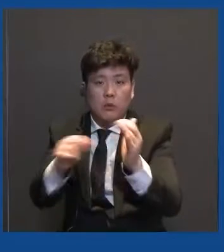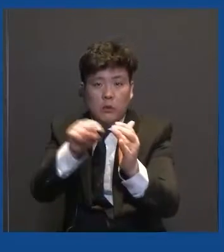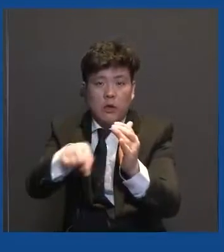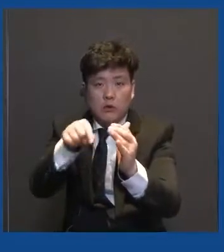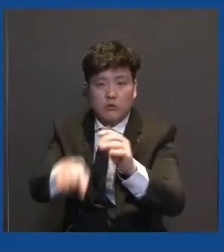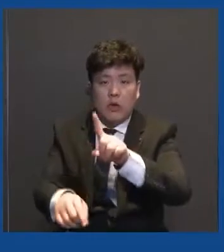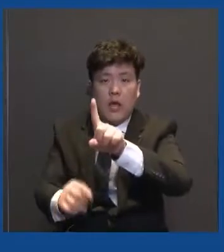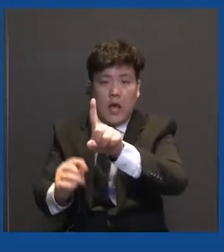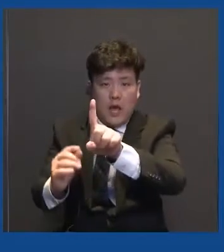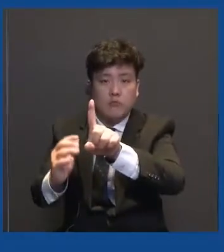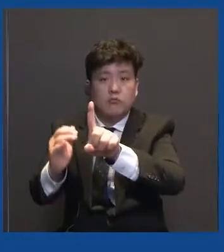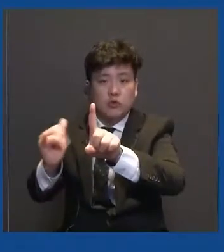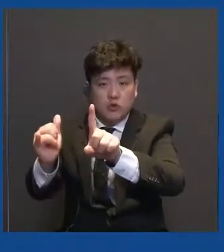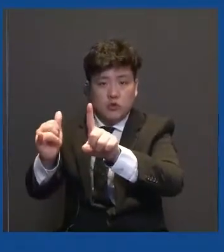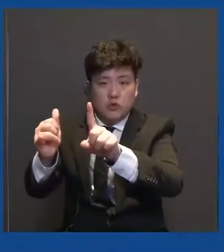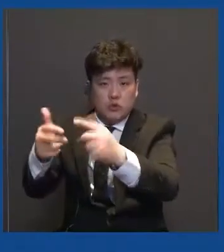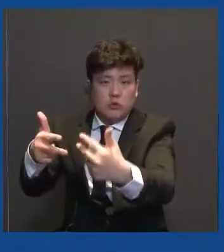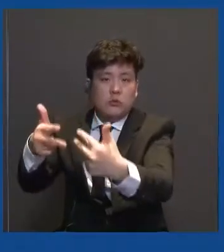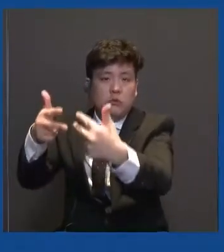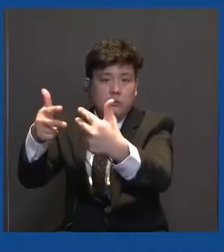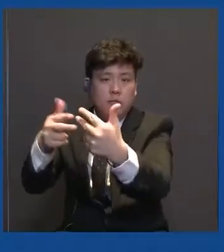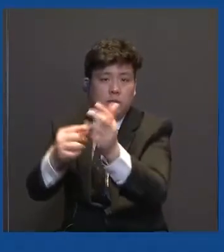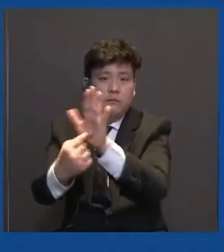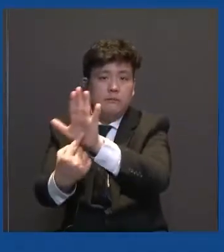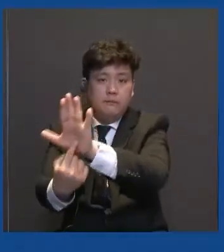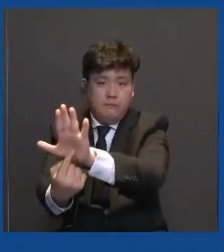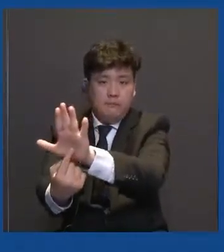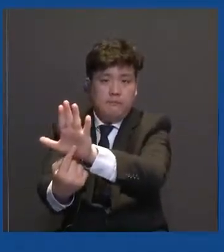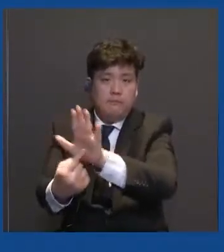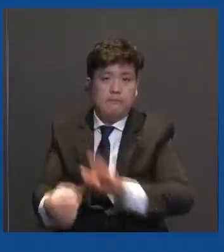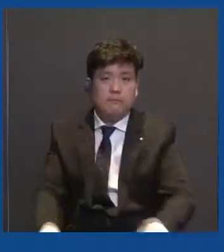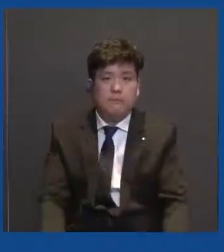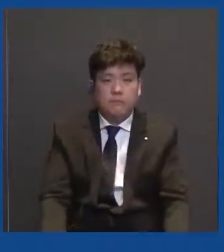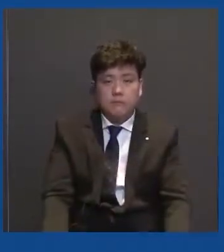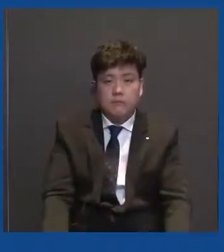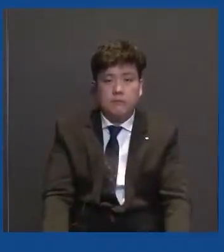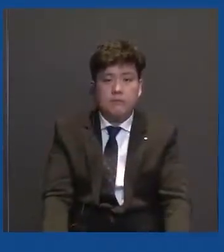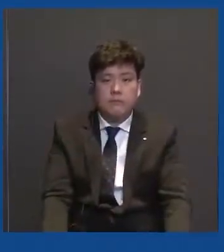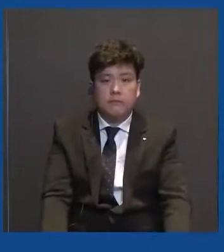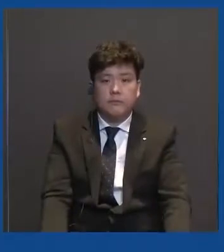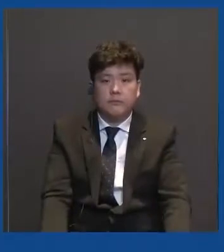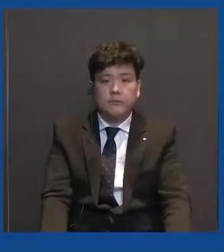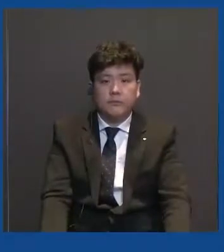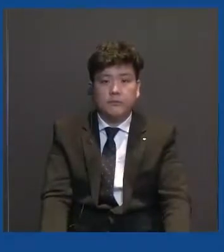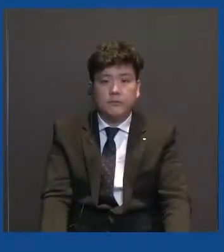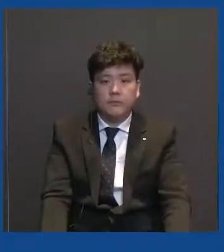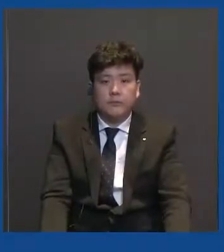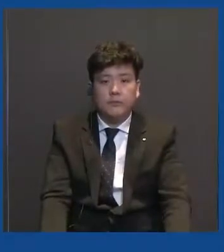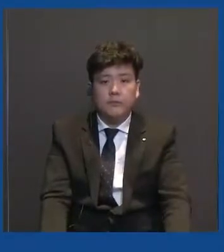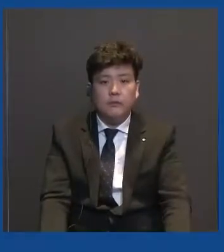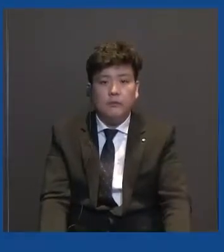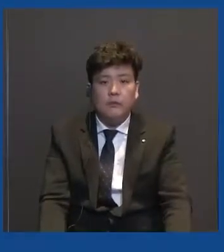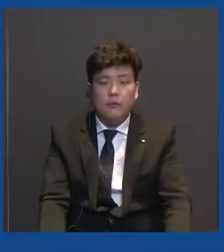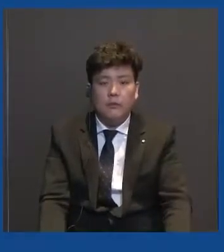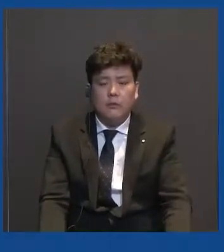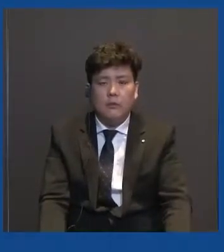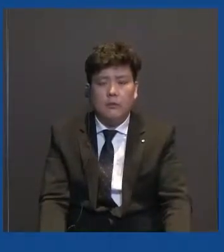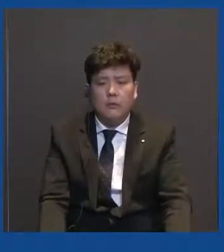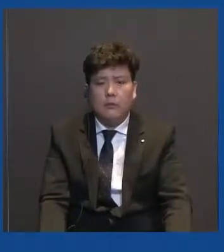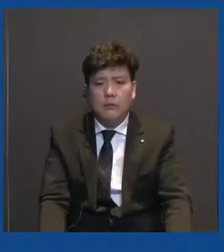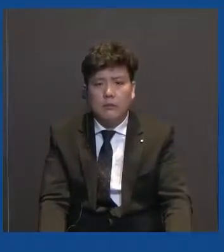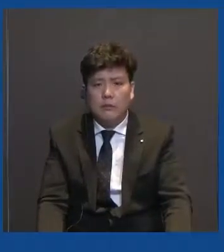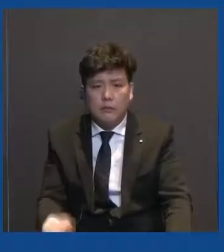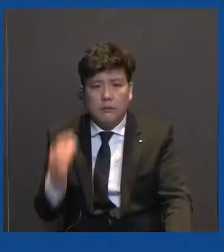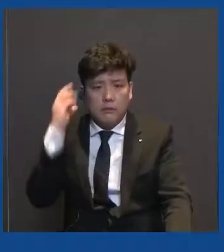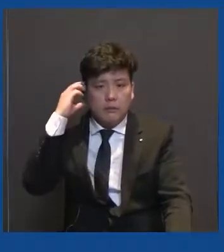each. Now, one speaker will connect with us via Zoom, and one speaker is here with us,